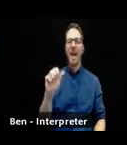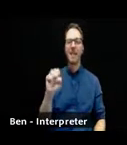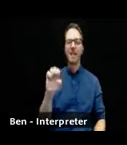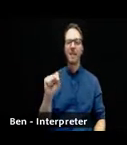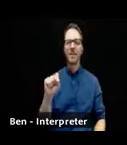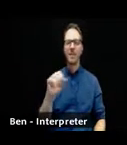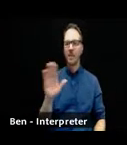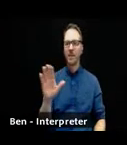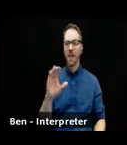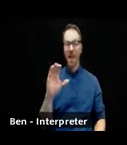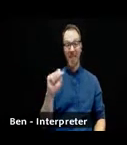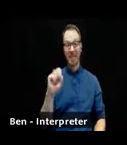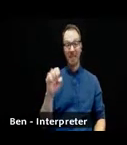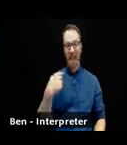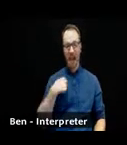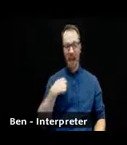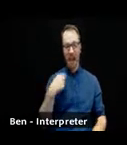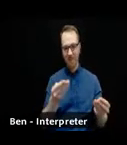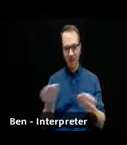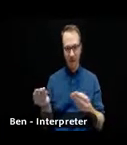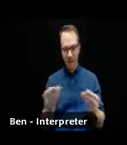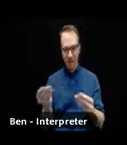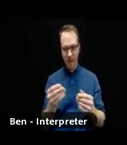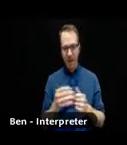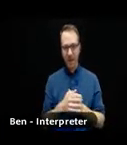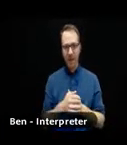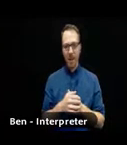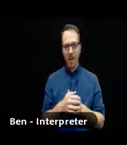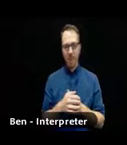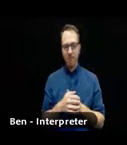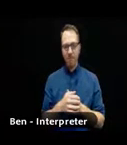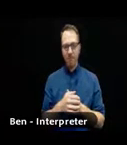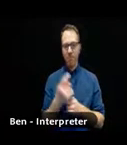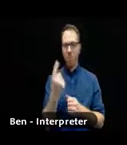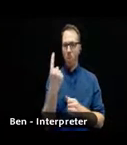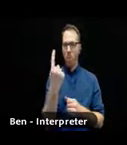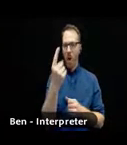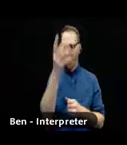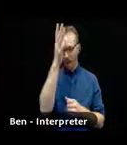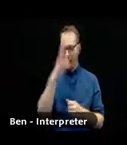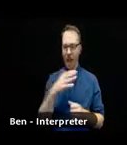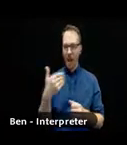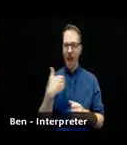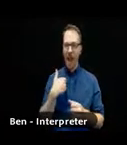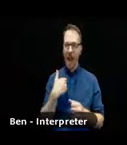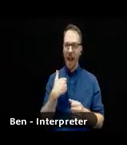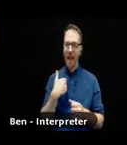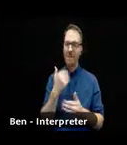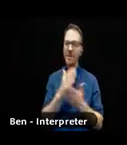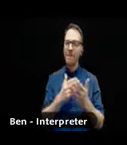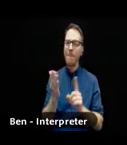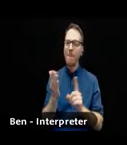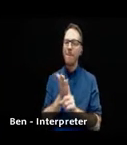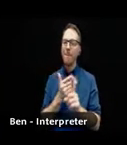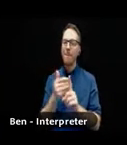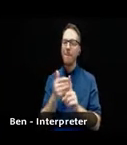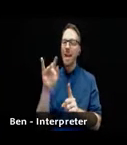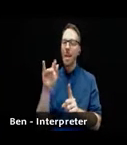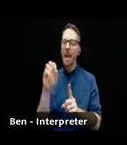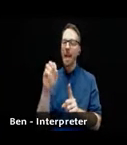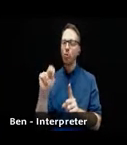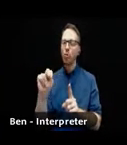The cases that I facilitated, one guy had a little bit of manipulative stuff, right? But mostly they